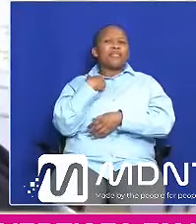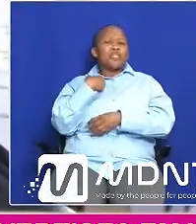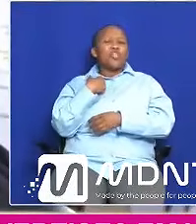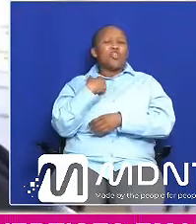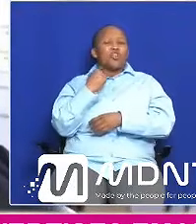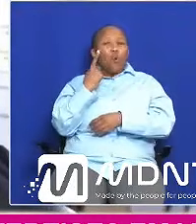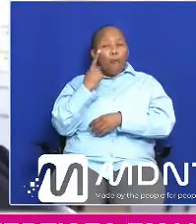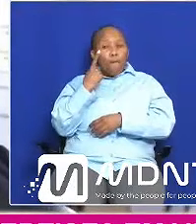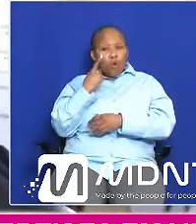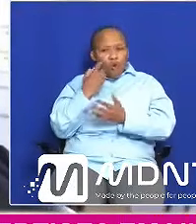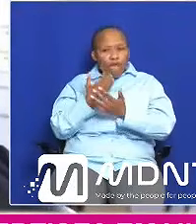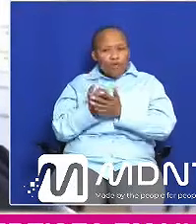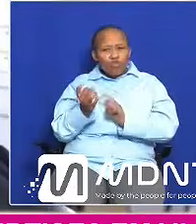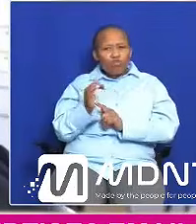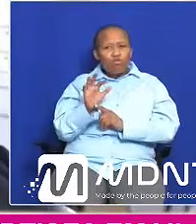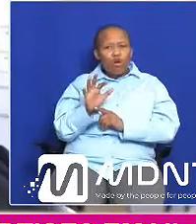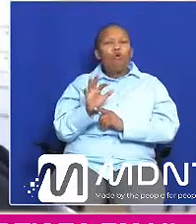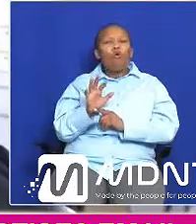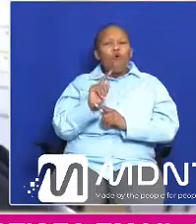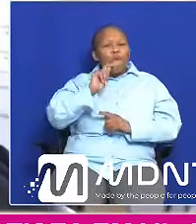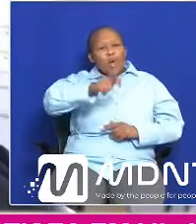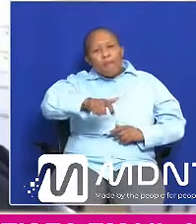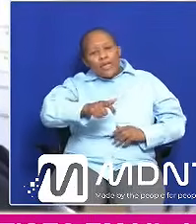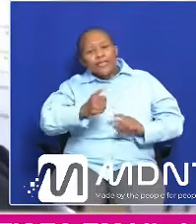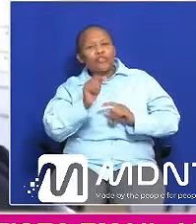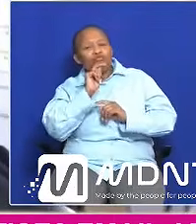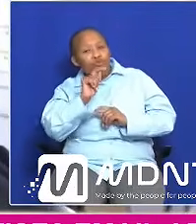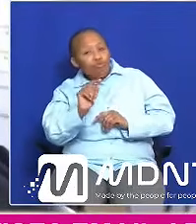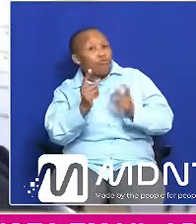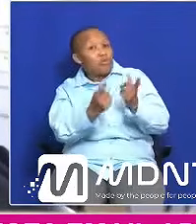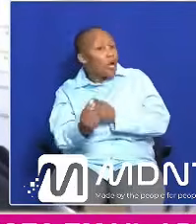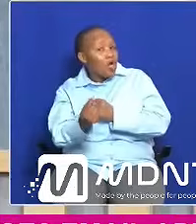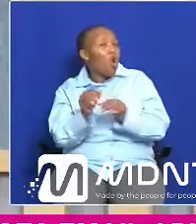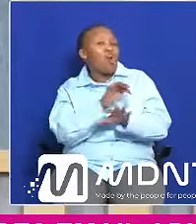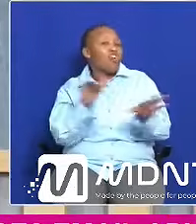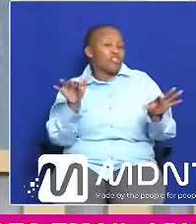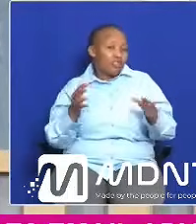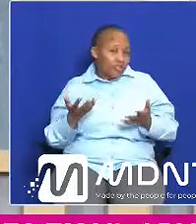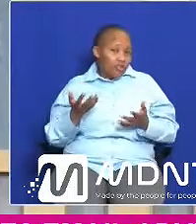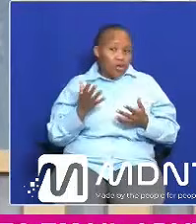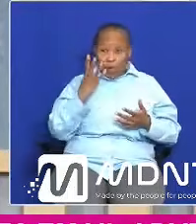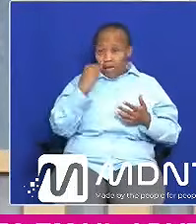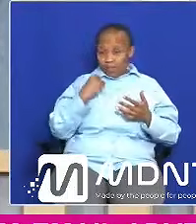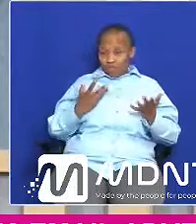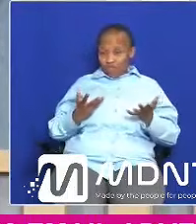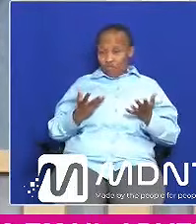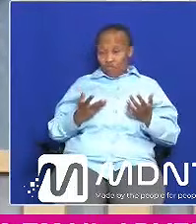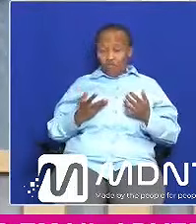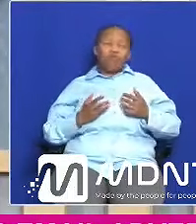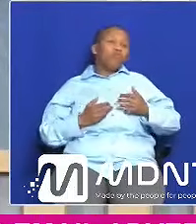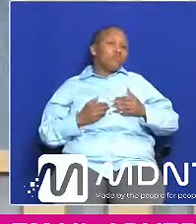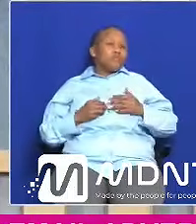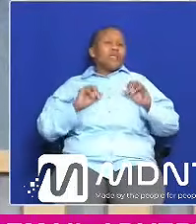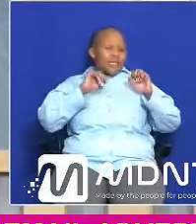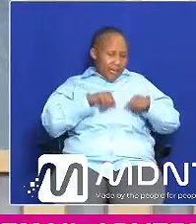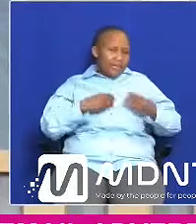you can admit whether or not they were made. That's exactly what you're asking me, aren't you? Yes, something to prove that I might know